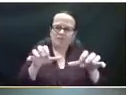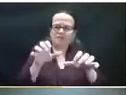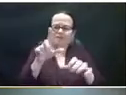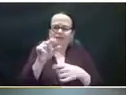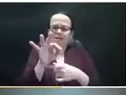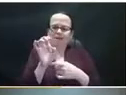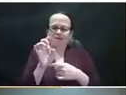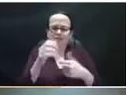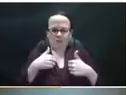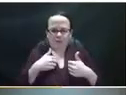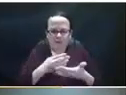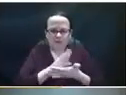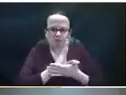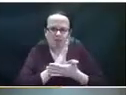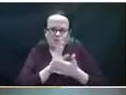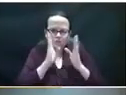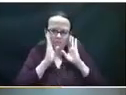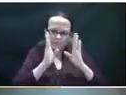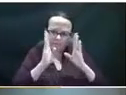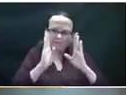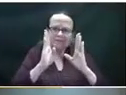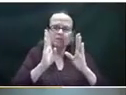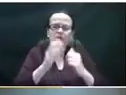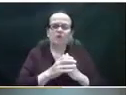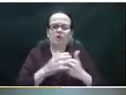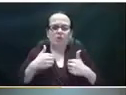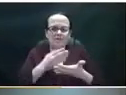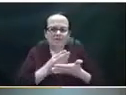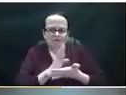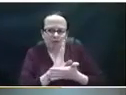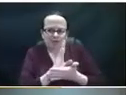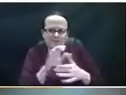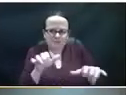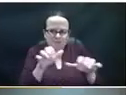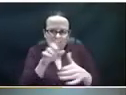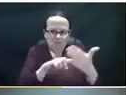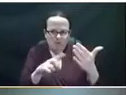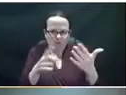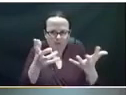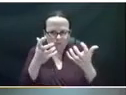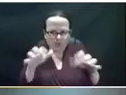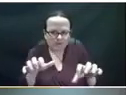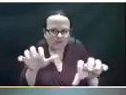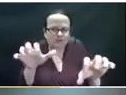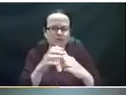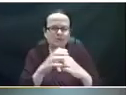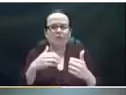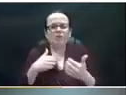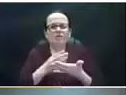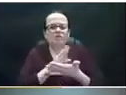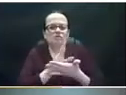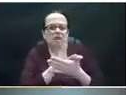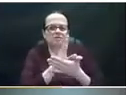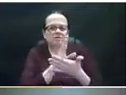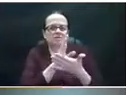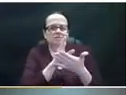right to be listened to. We have a right to do what we want to do. We have a right to